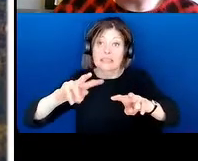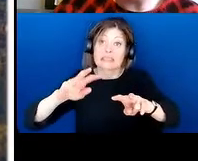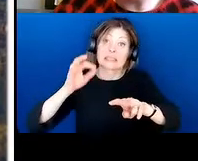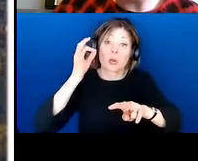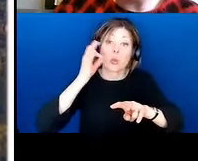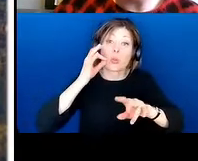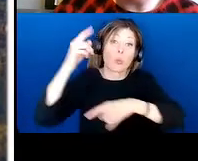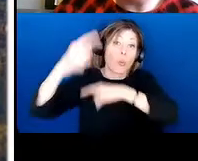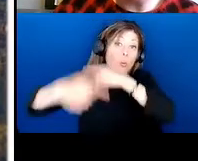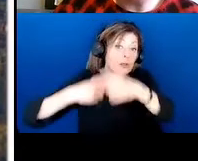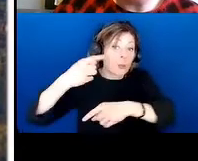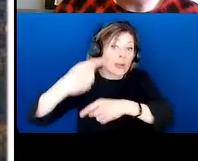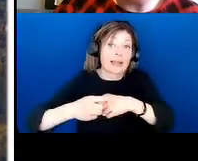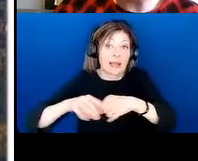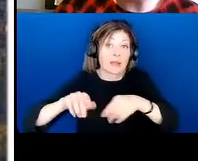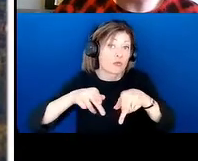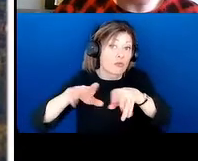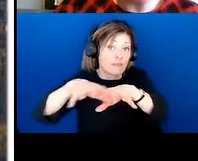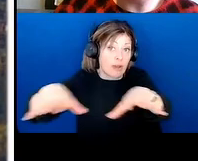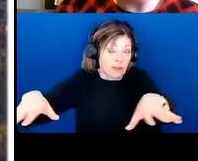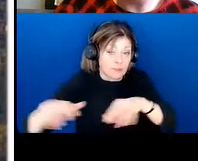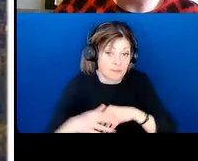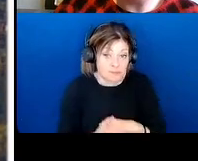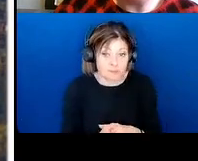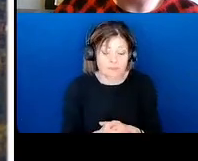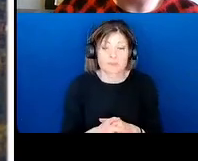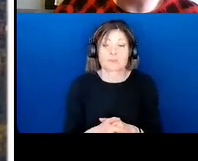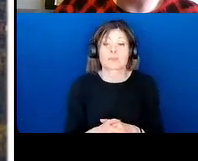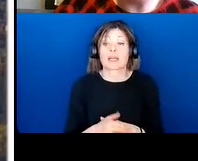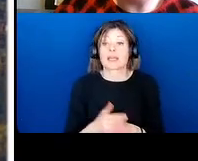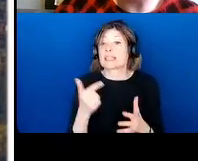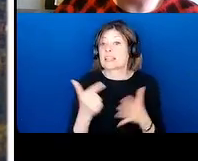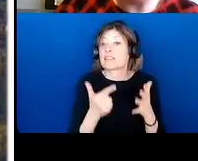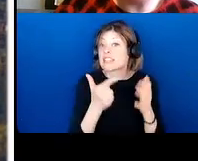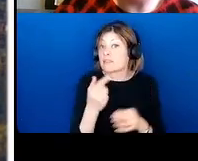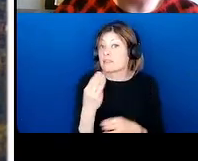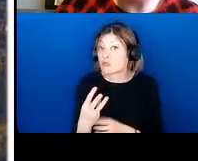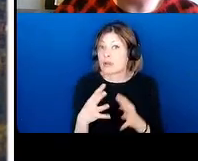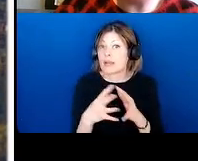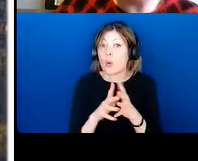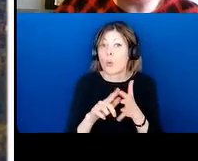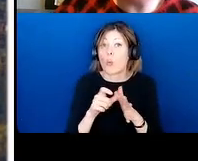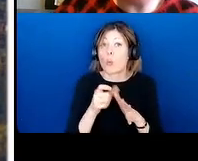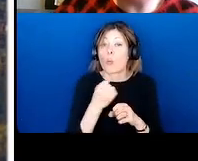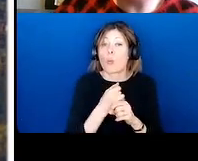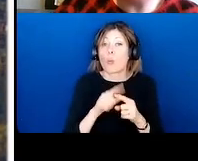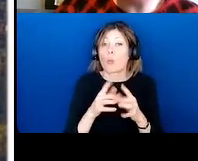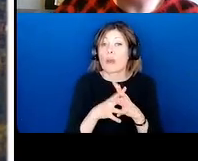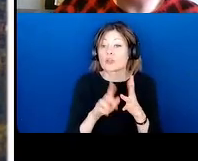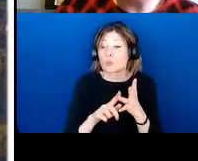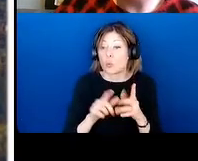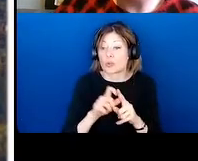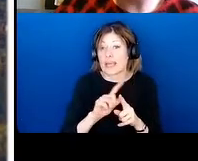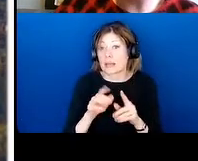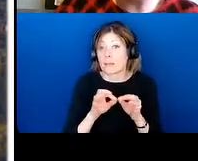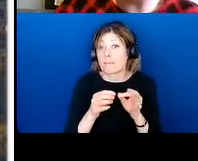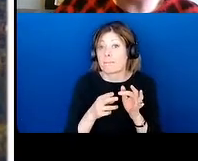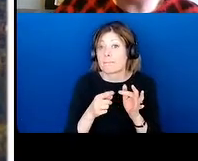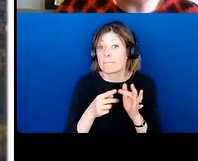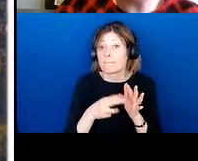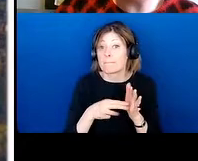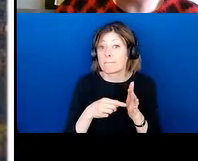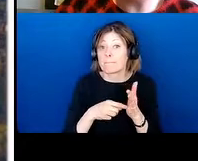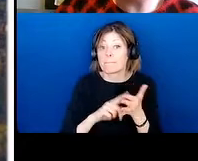In 1773, Wedgwood and Bentley, who produced fine china and porcelain tableware, created